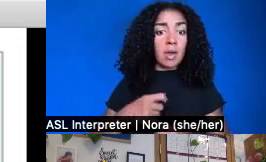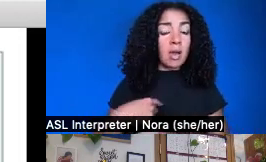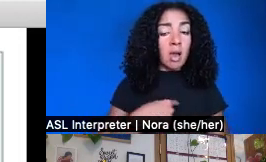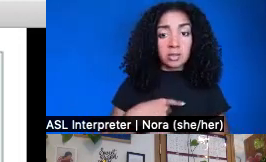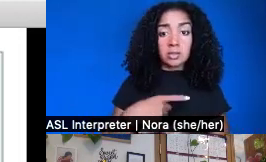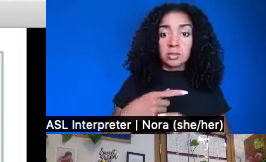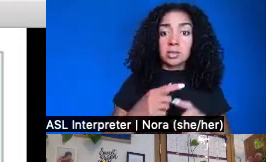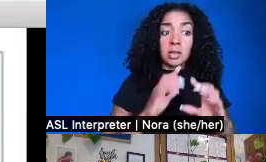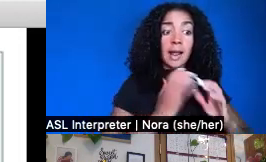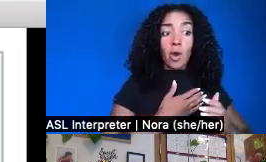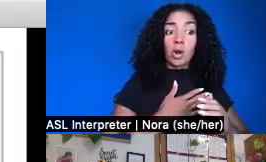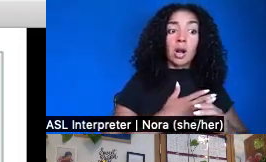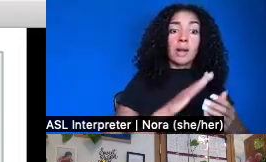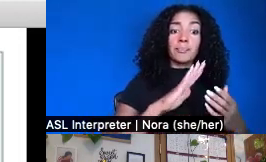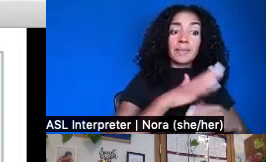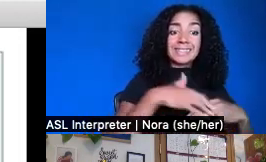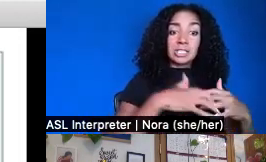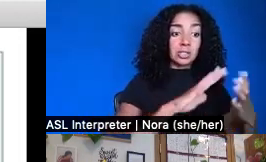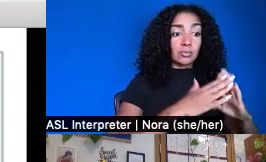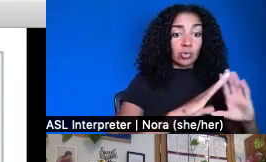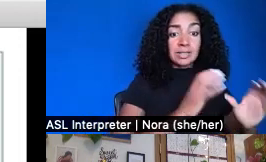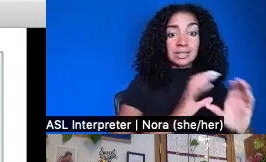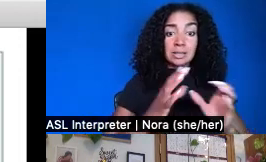our families and our communities, right?